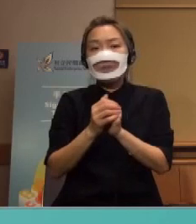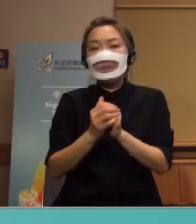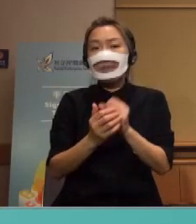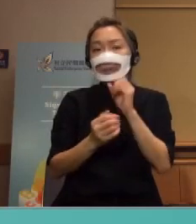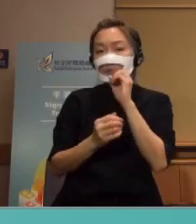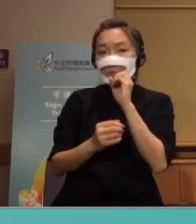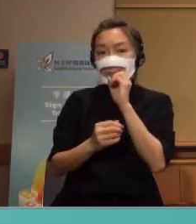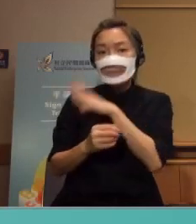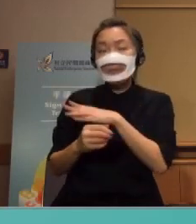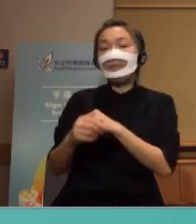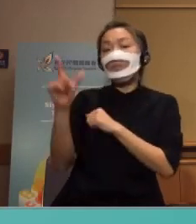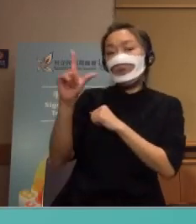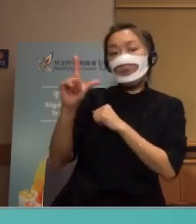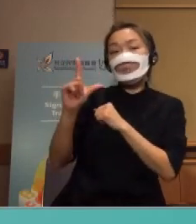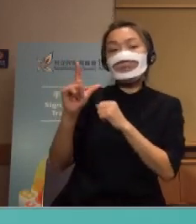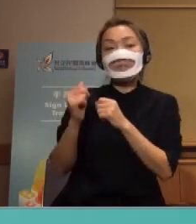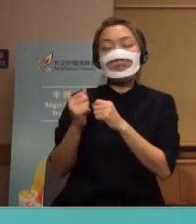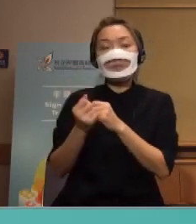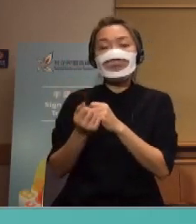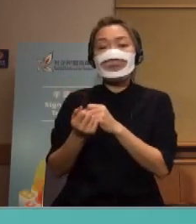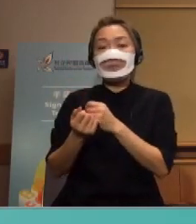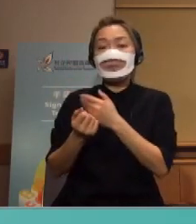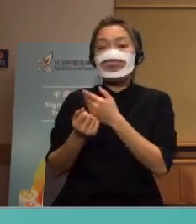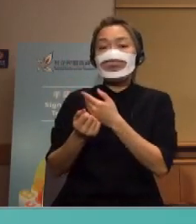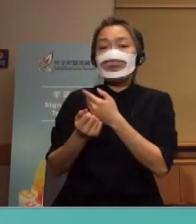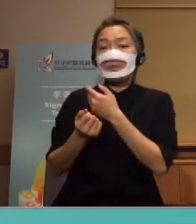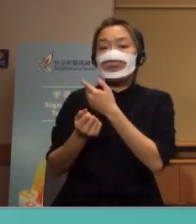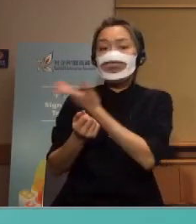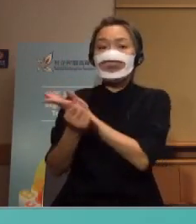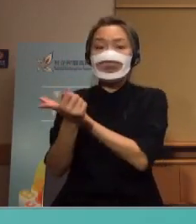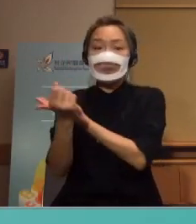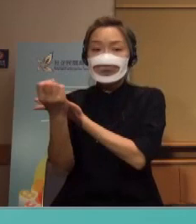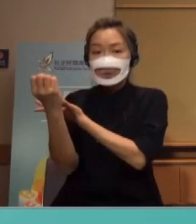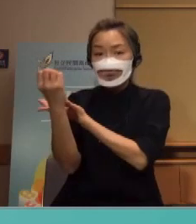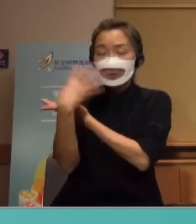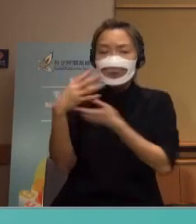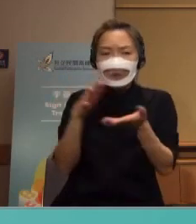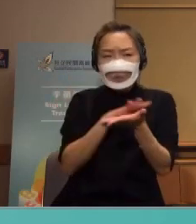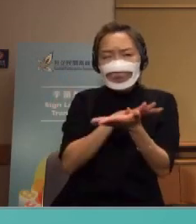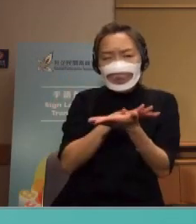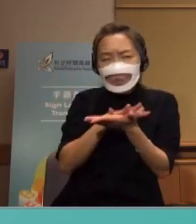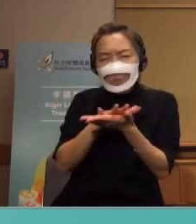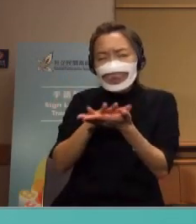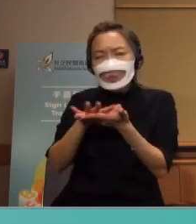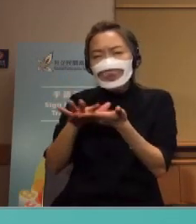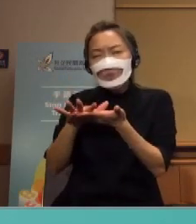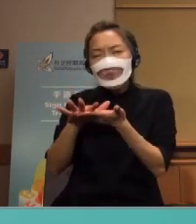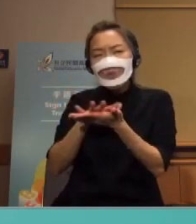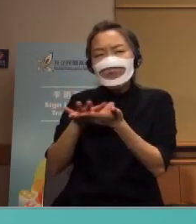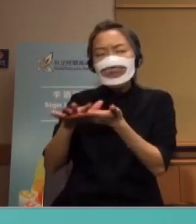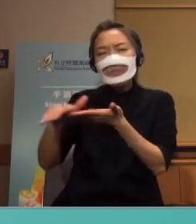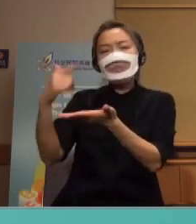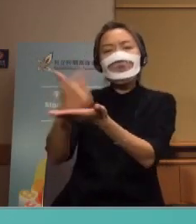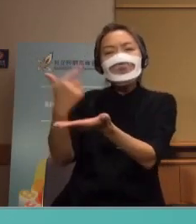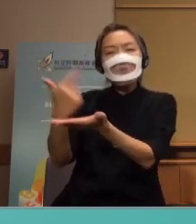the story behind it. I think storytelling is an essential part of the metaverse, since it's also a new world. To